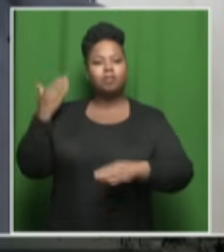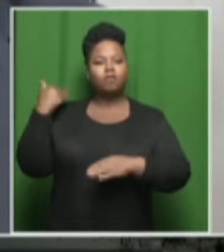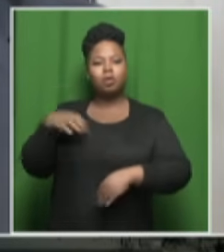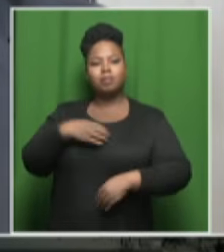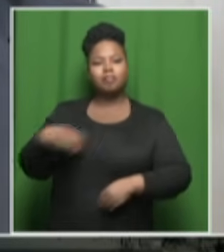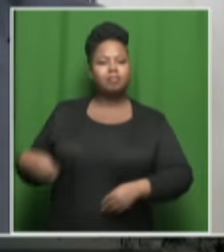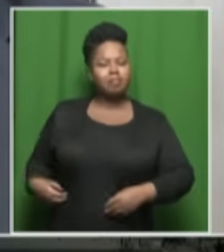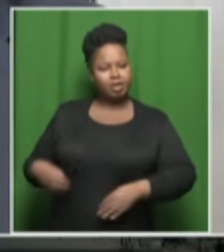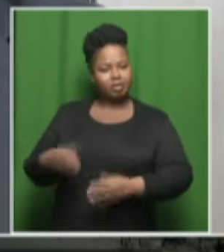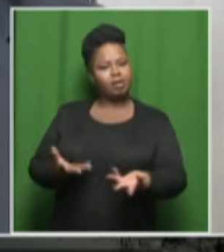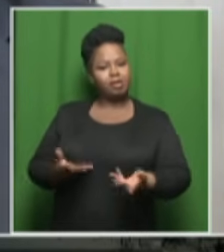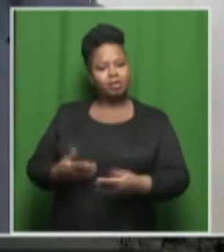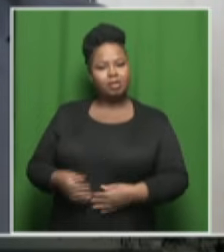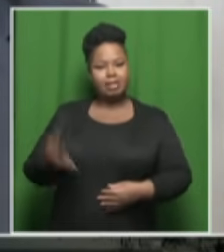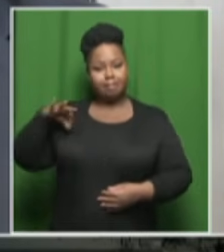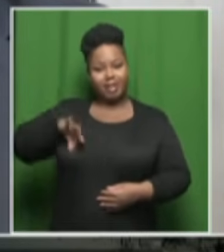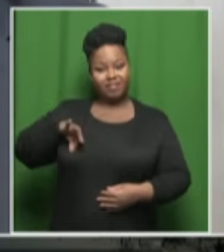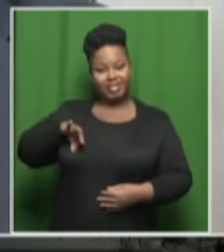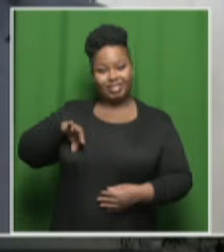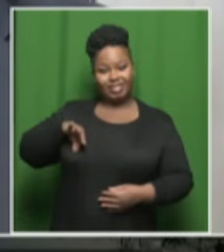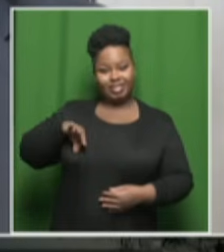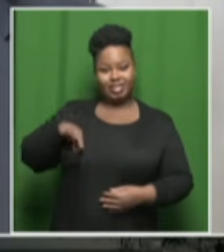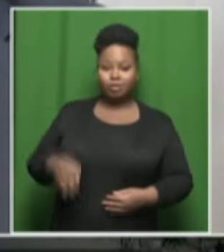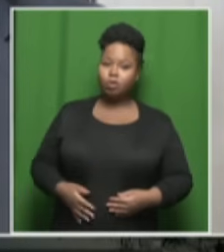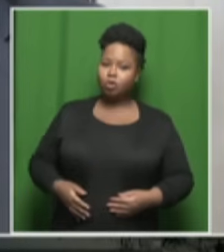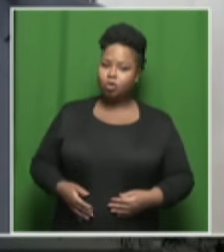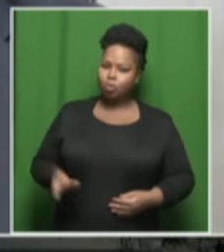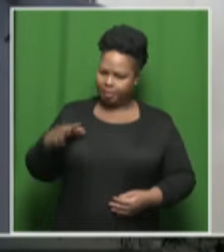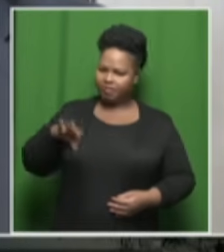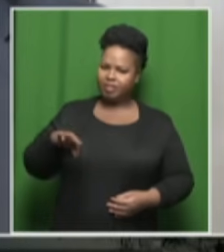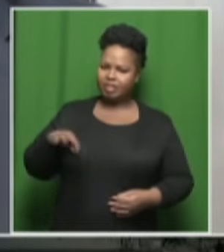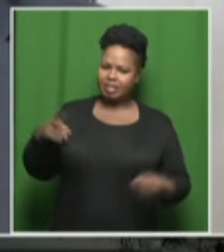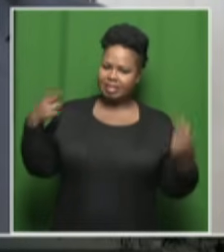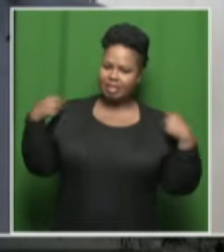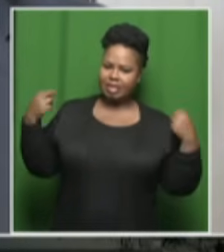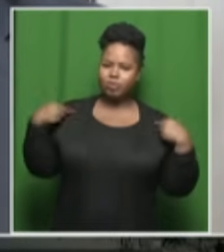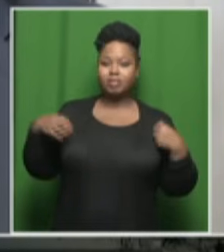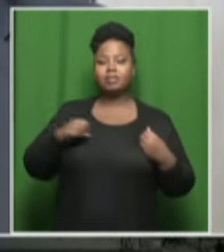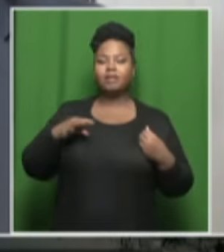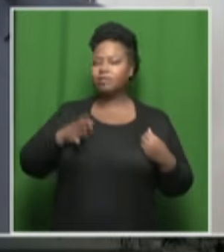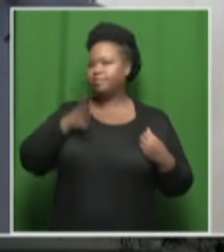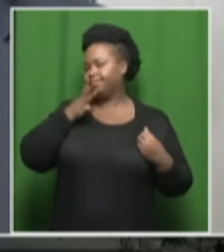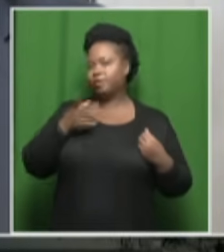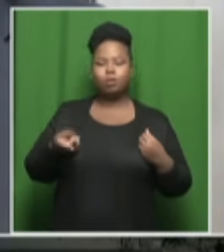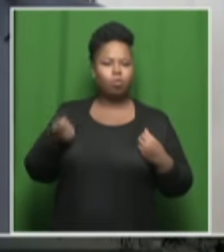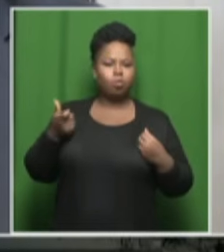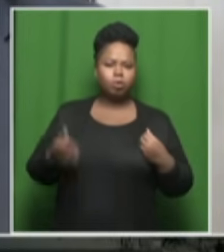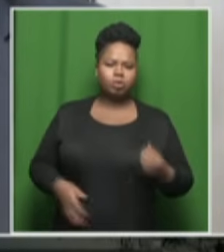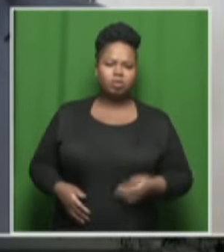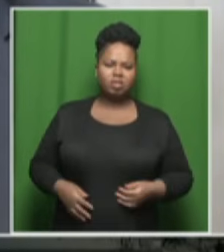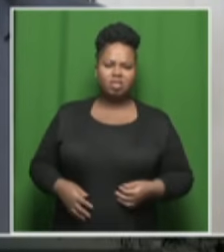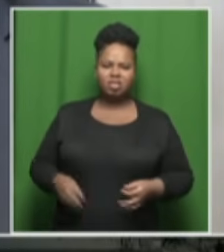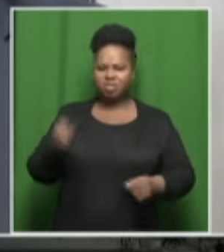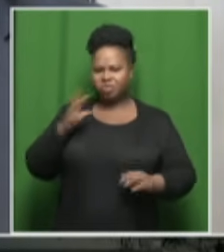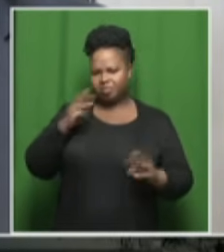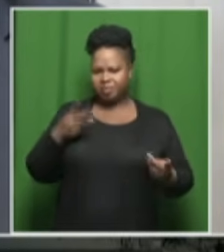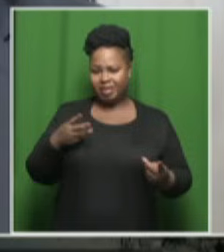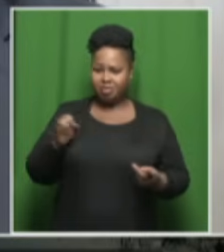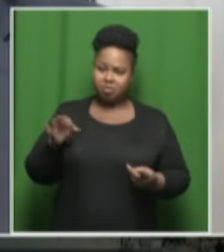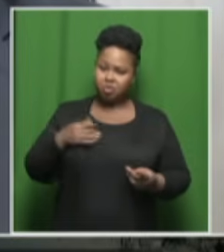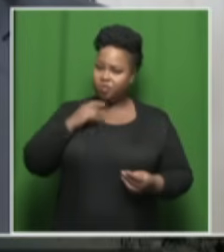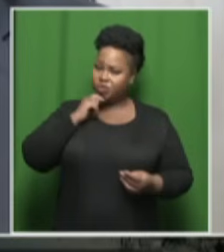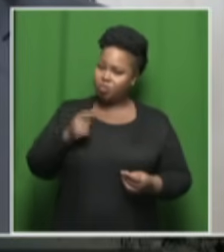president, and those perks. A security personnel that is massive. I'm reading here in the paper, I'm not sure if this is